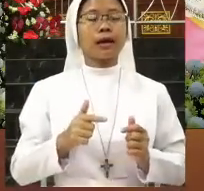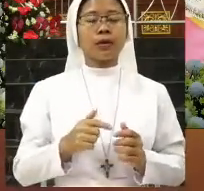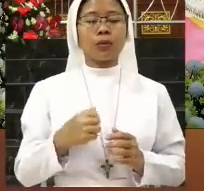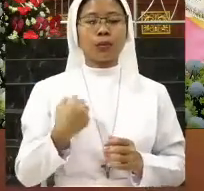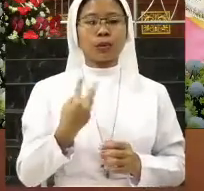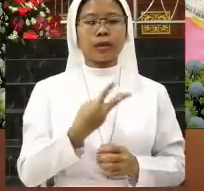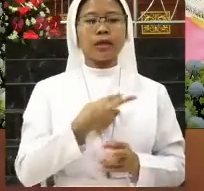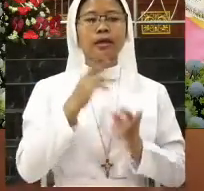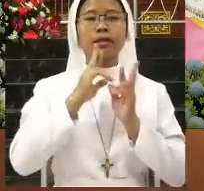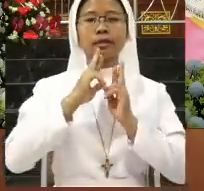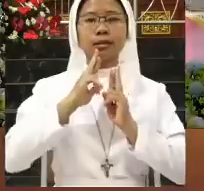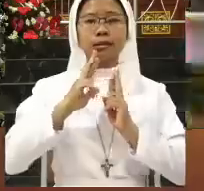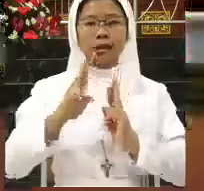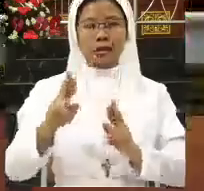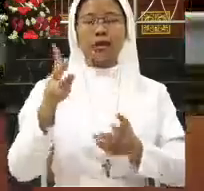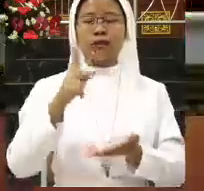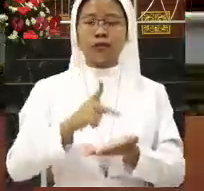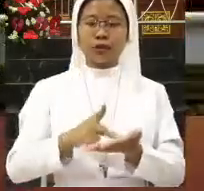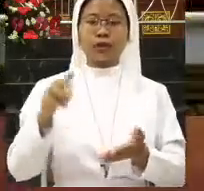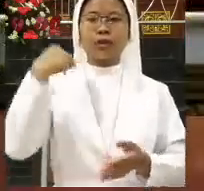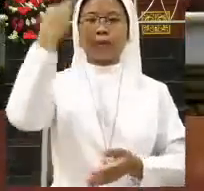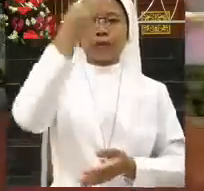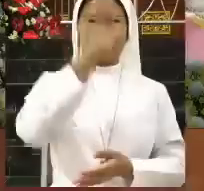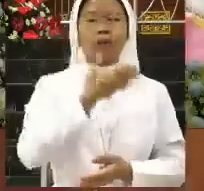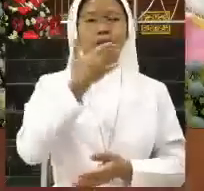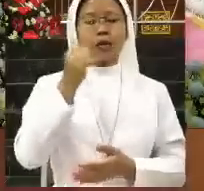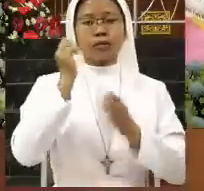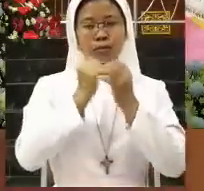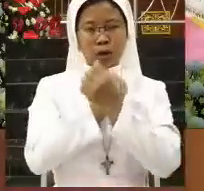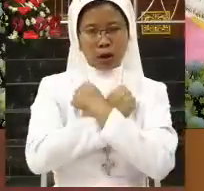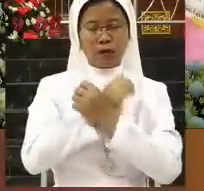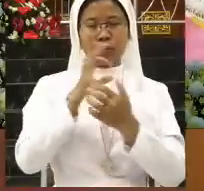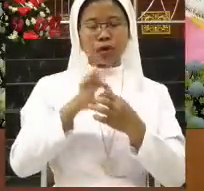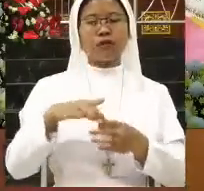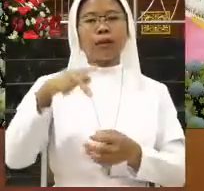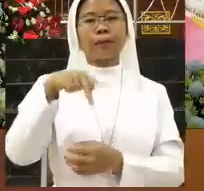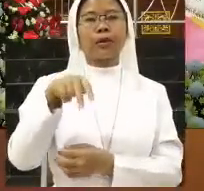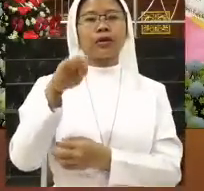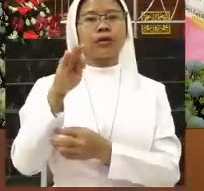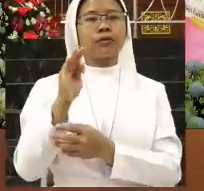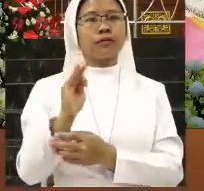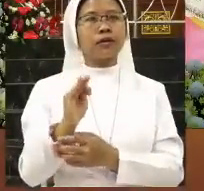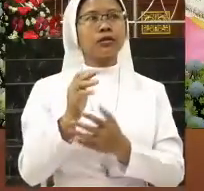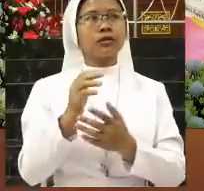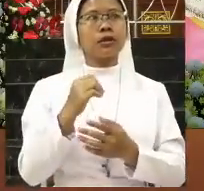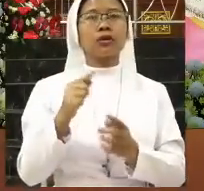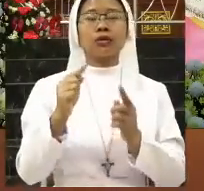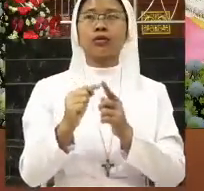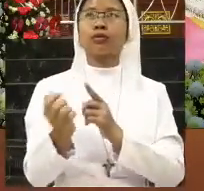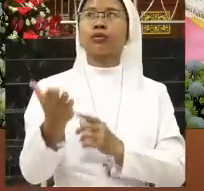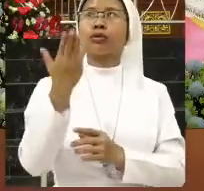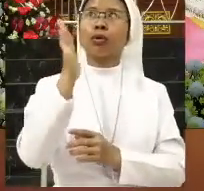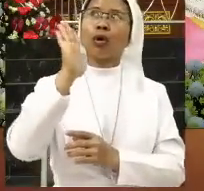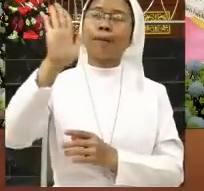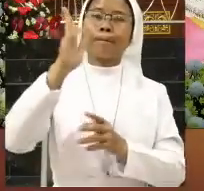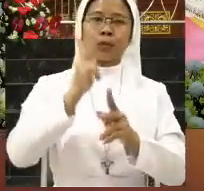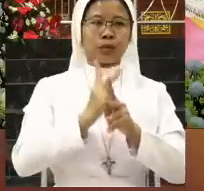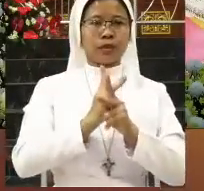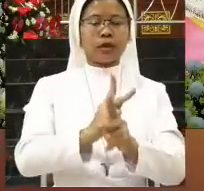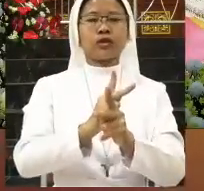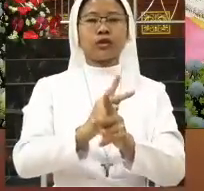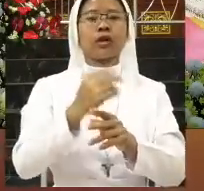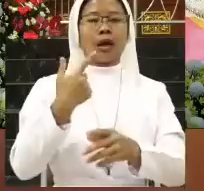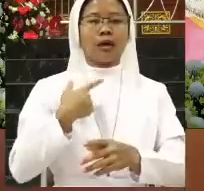Responsori. O Virgin Mary, most beloved of Peñafrancia, thee we call. To thine protection is